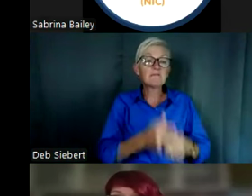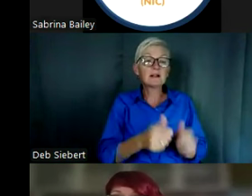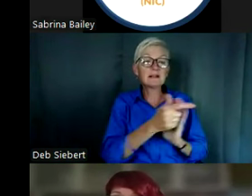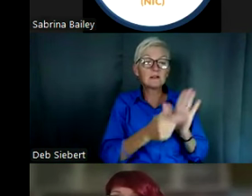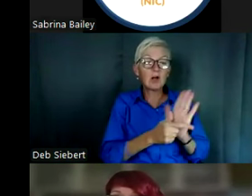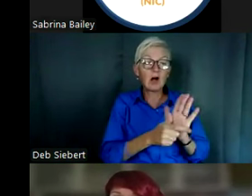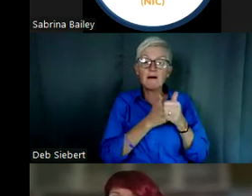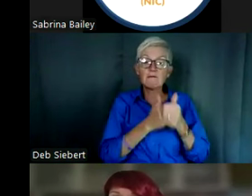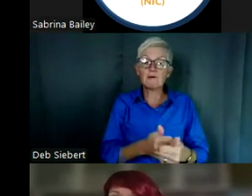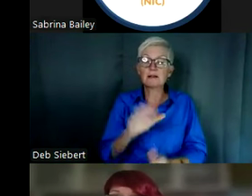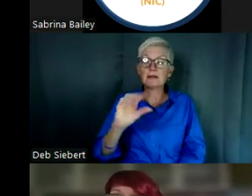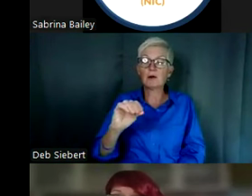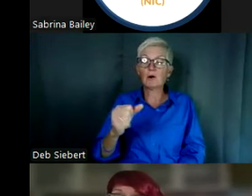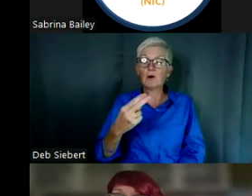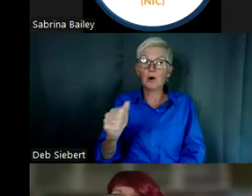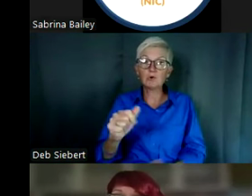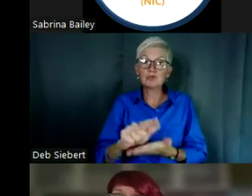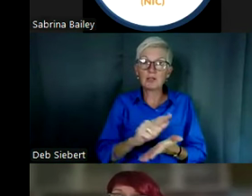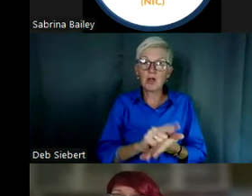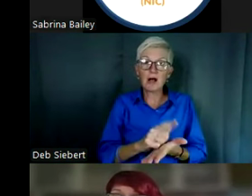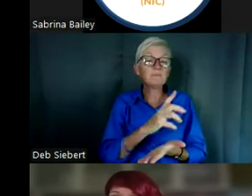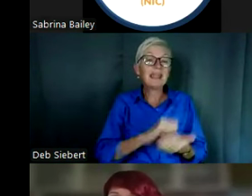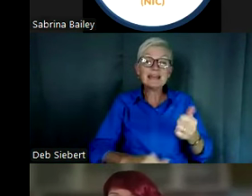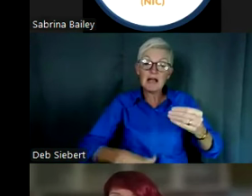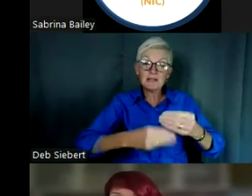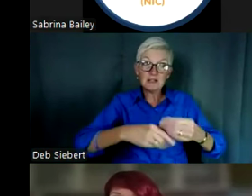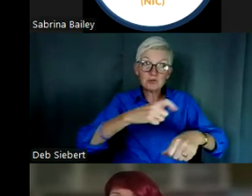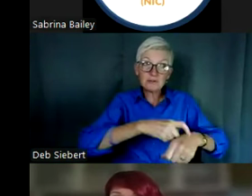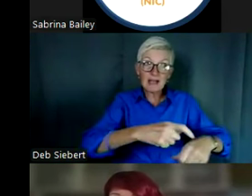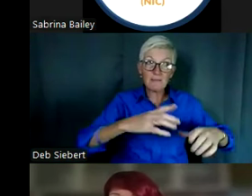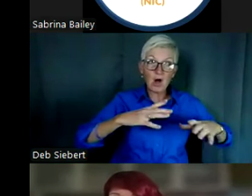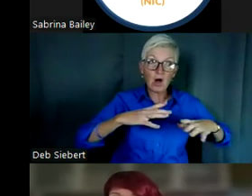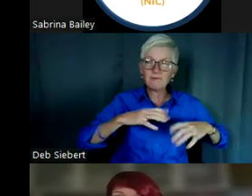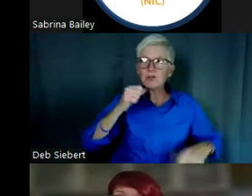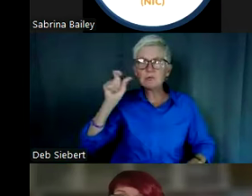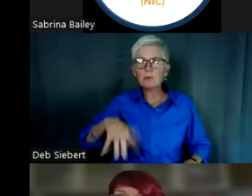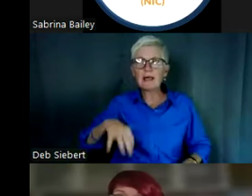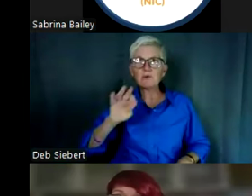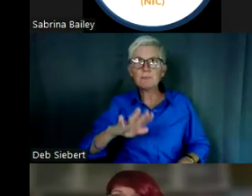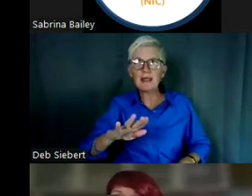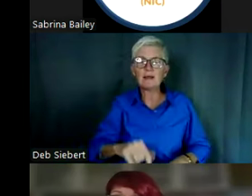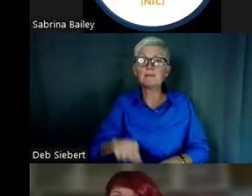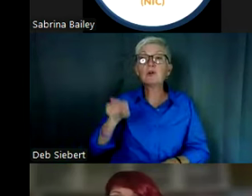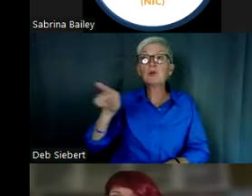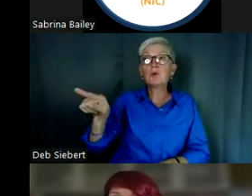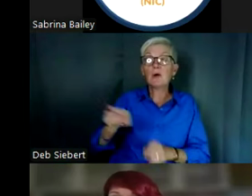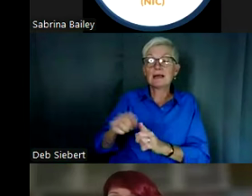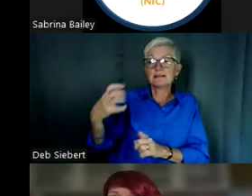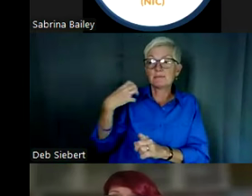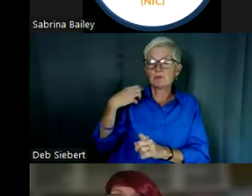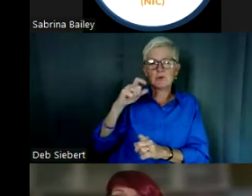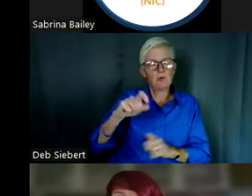time and any additional time that that person might take, that would not be time that you would have to pay. So you as an employer would have to look at that particular